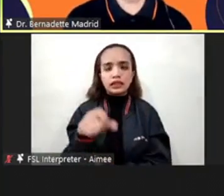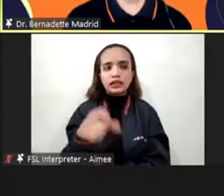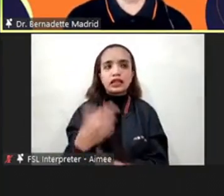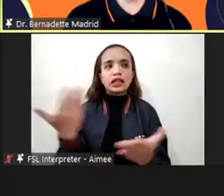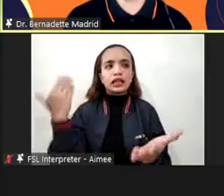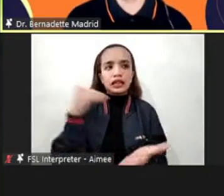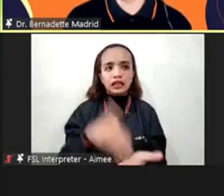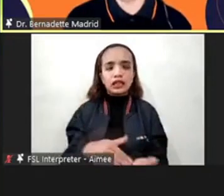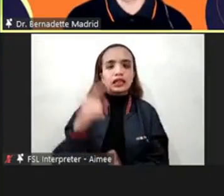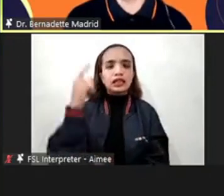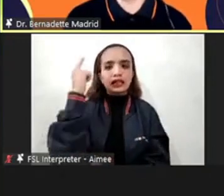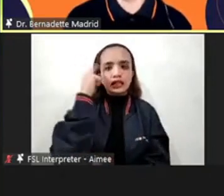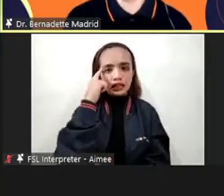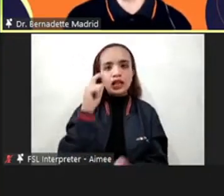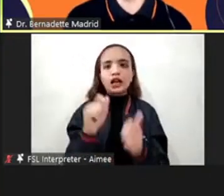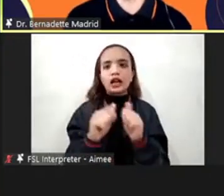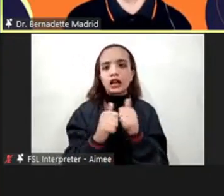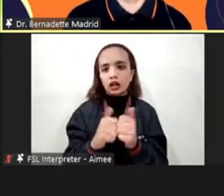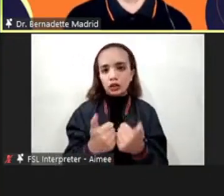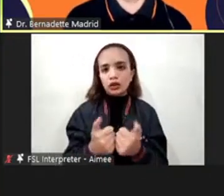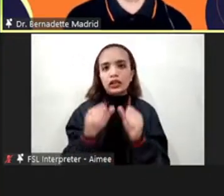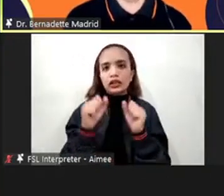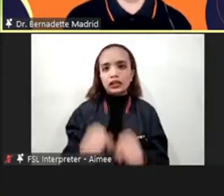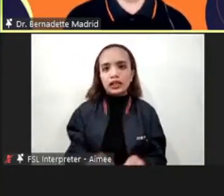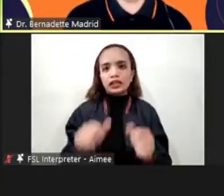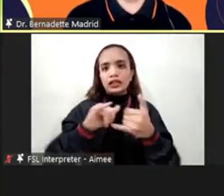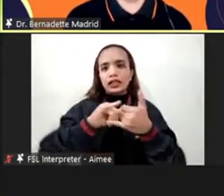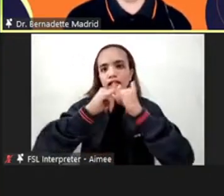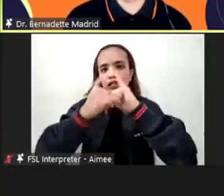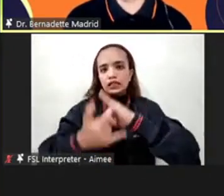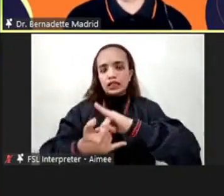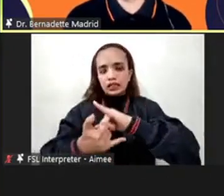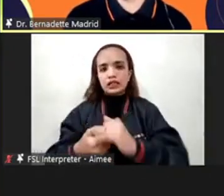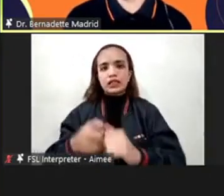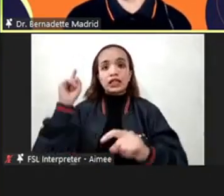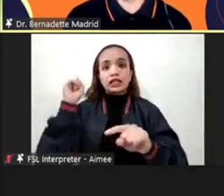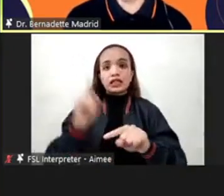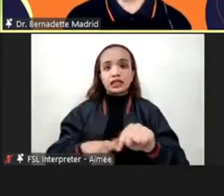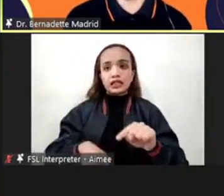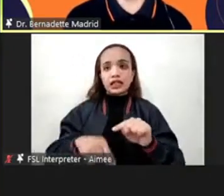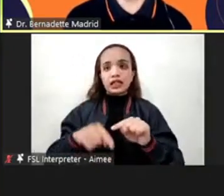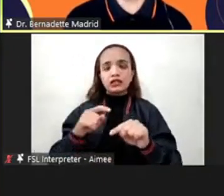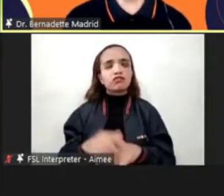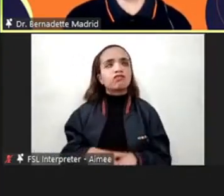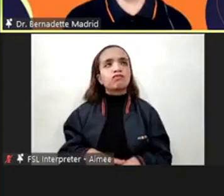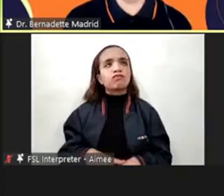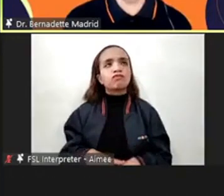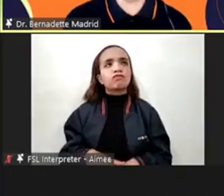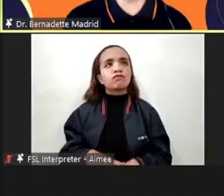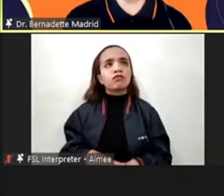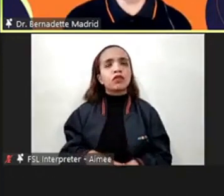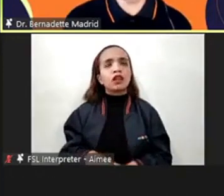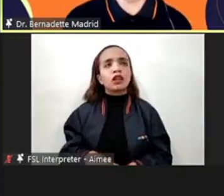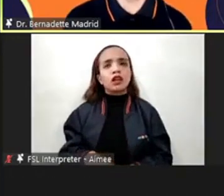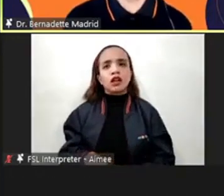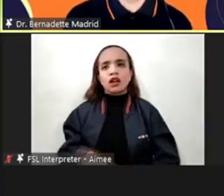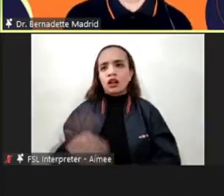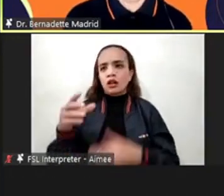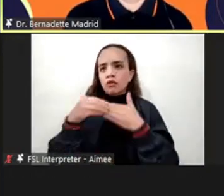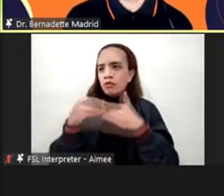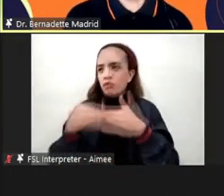you do things to be able to adjust. Hindi pwede din na masyado kang rigid, hindi ka na